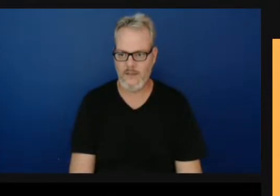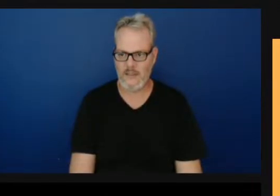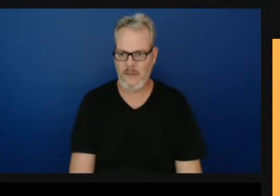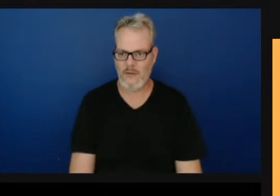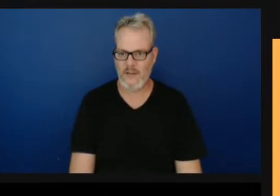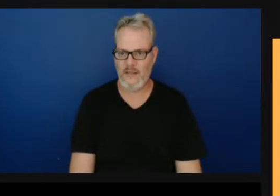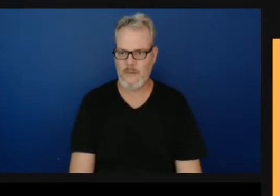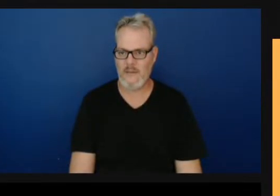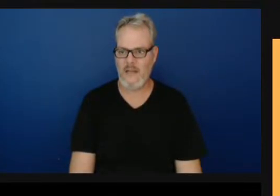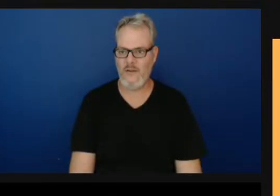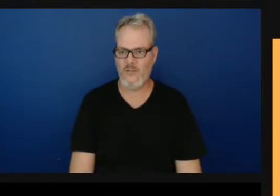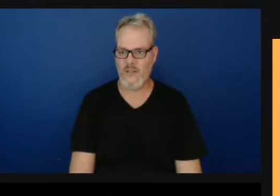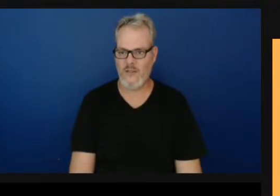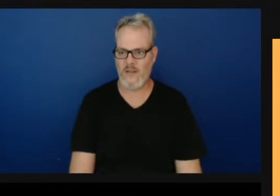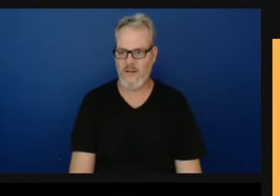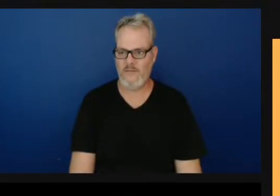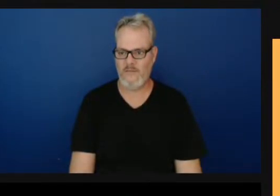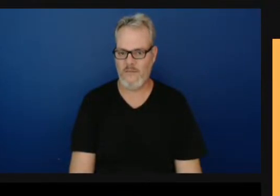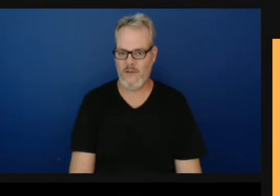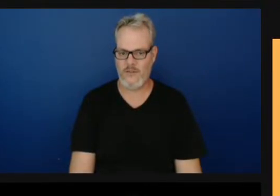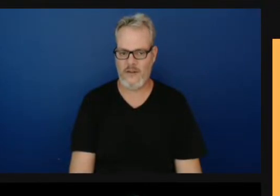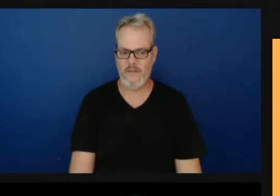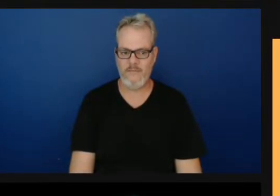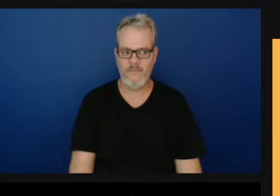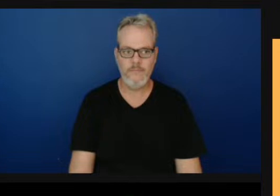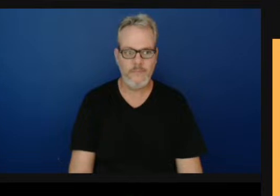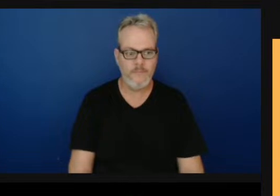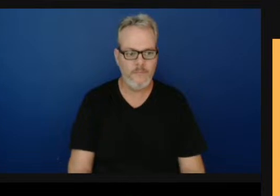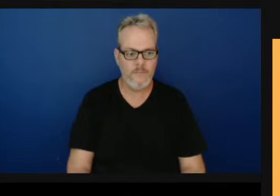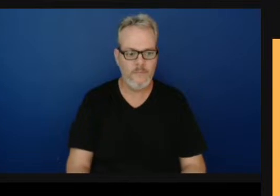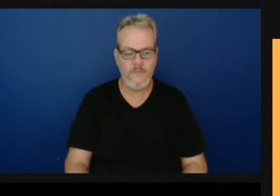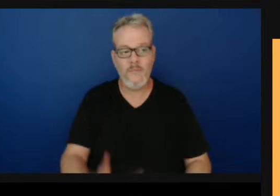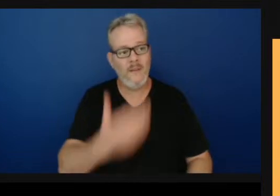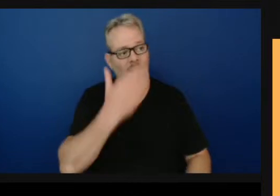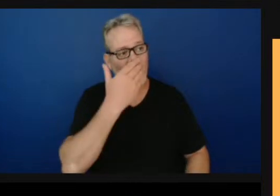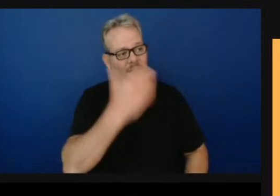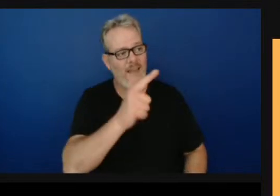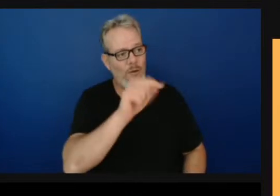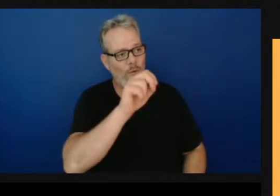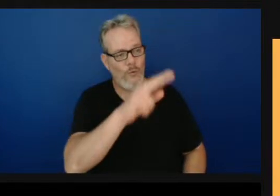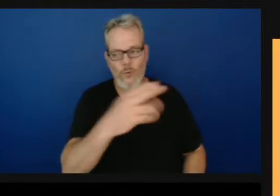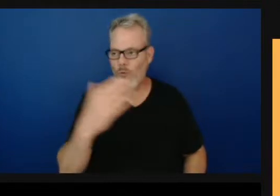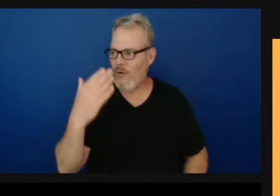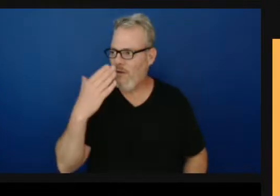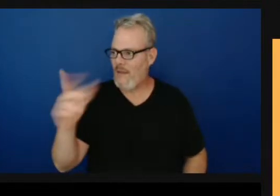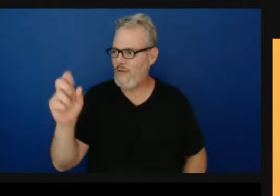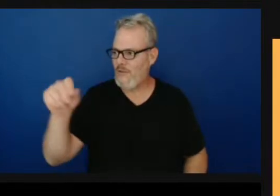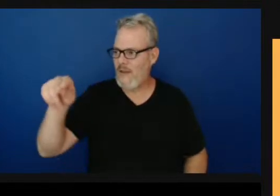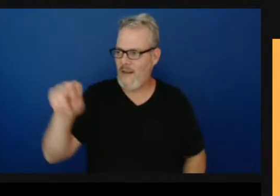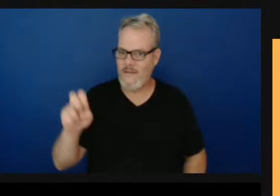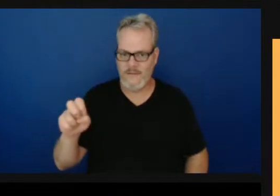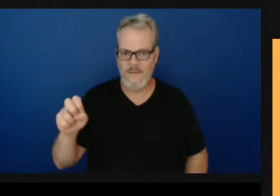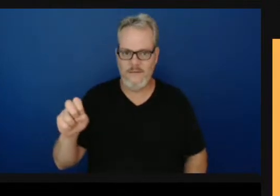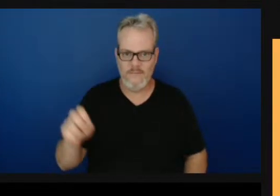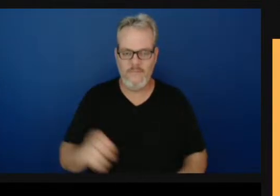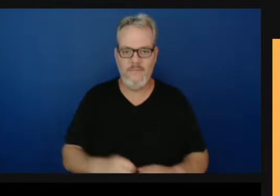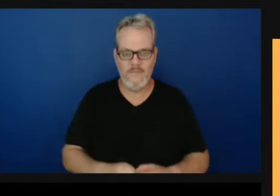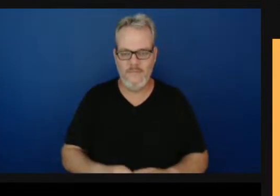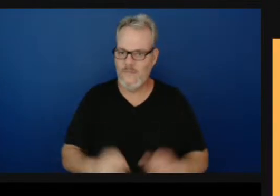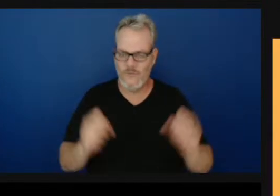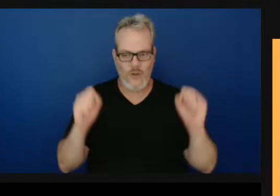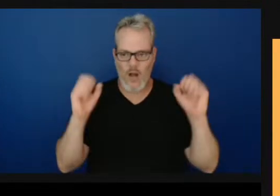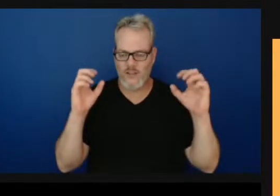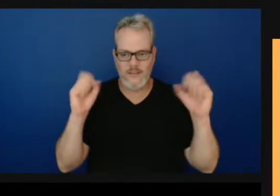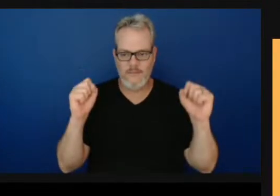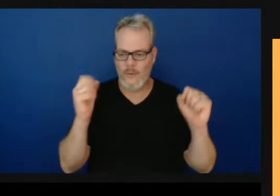There we go. All right. Thank you, Lou. Thank you, Dane. Yeah, it's awesome. Yeah, and interesting to think about the year we've